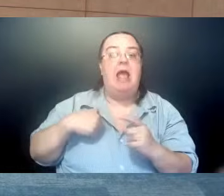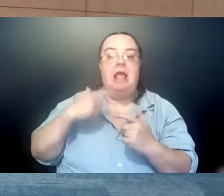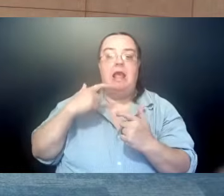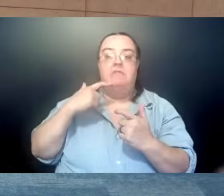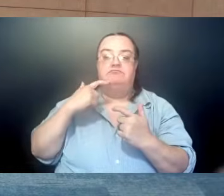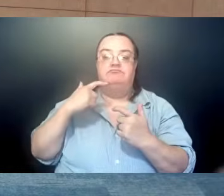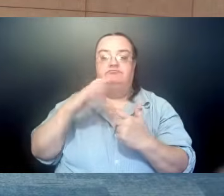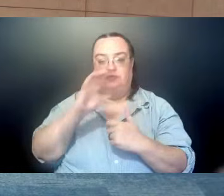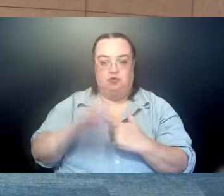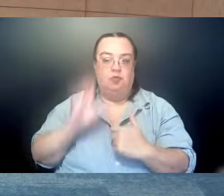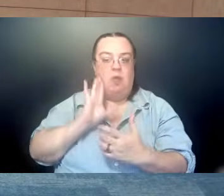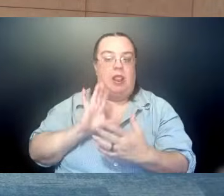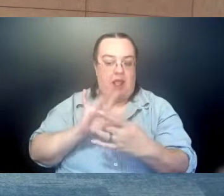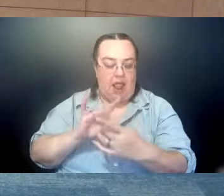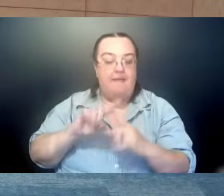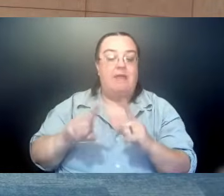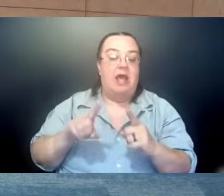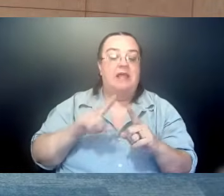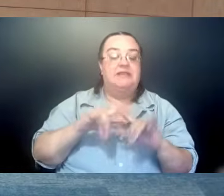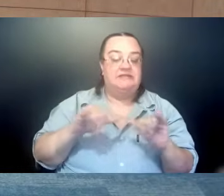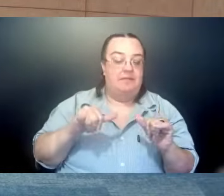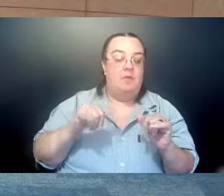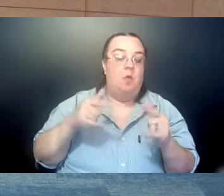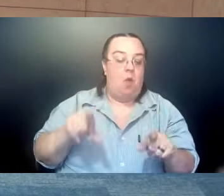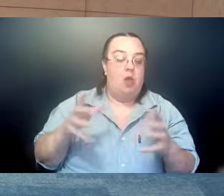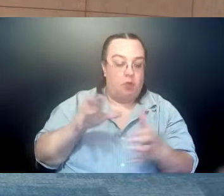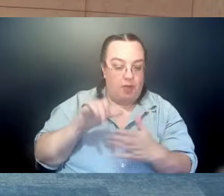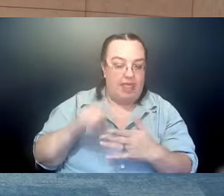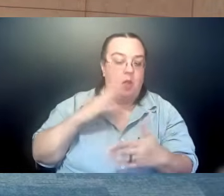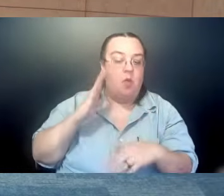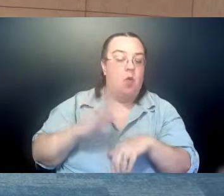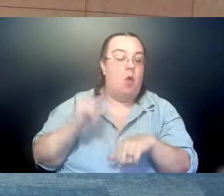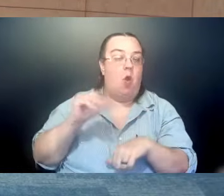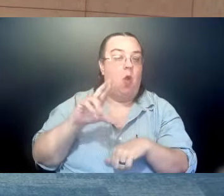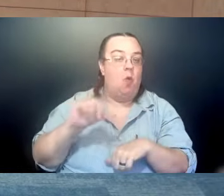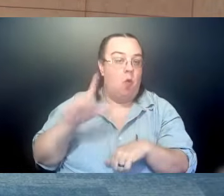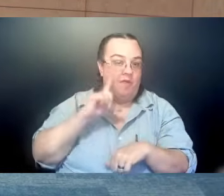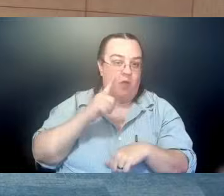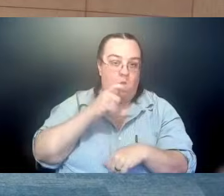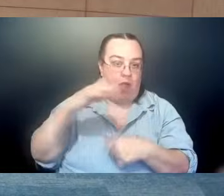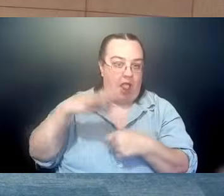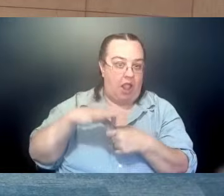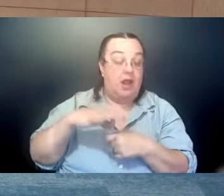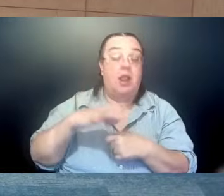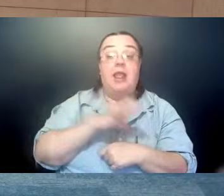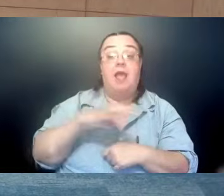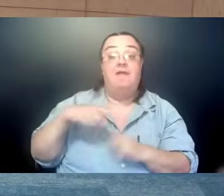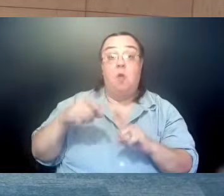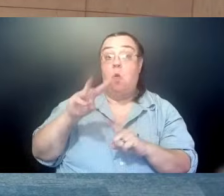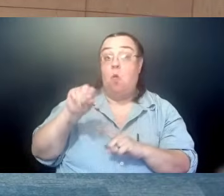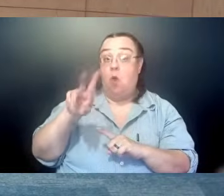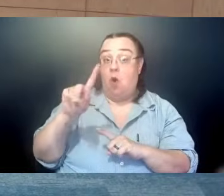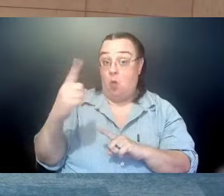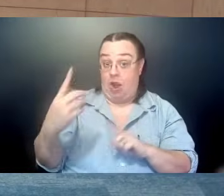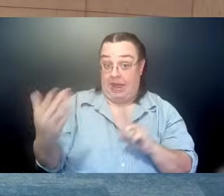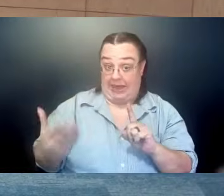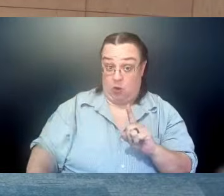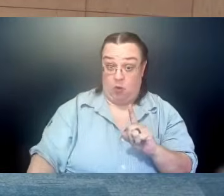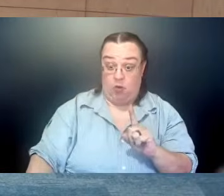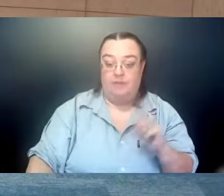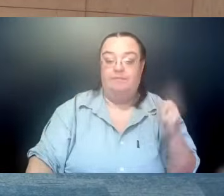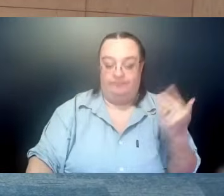the meantime, I will call the roll for the elected council members. Is the council member from Ward 1 present?